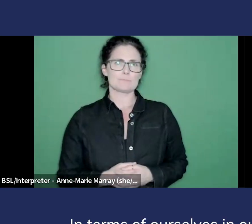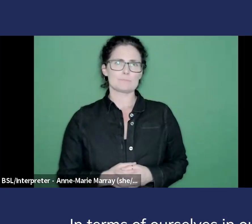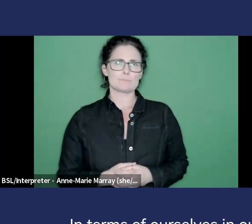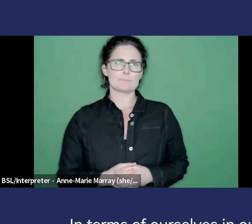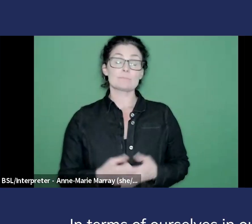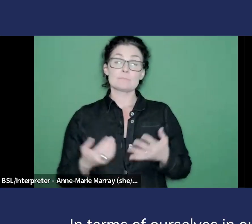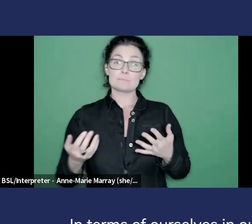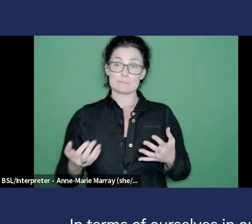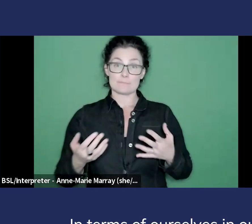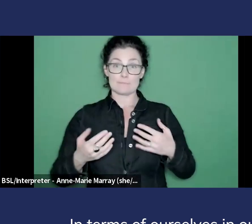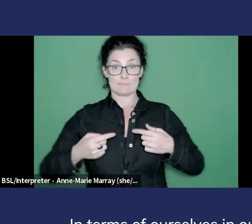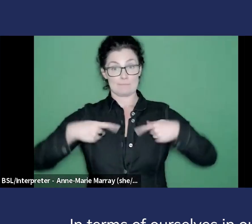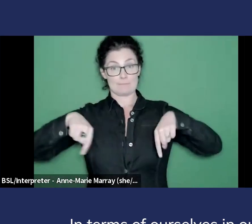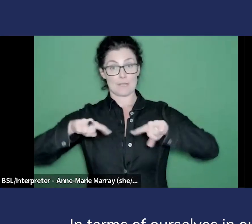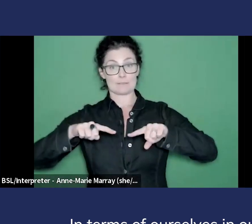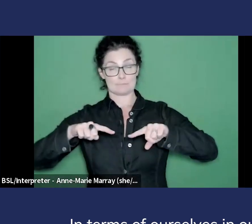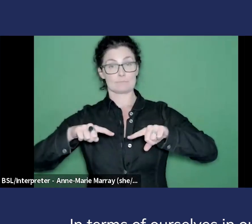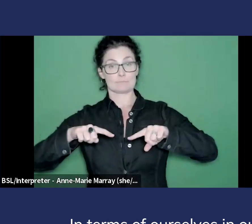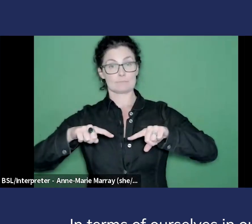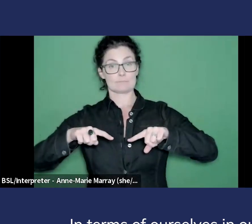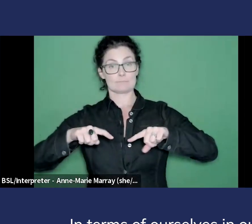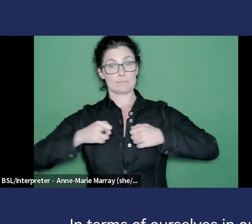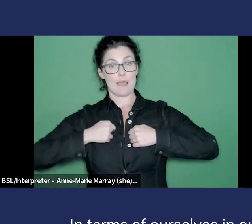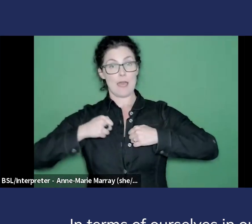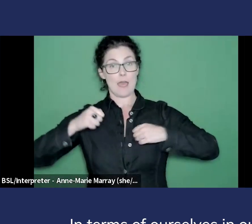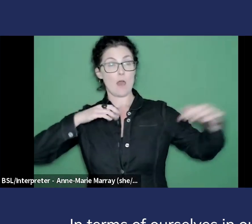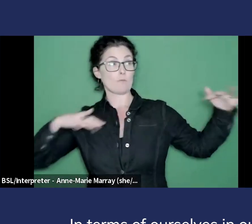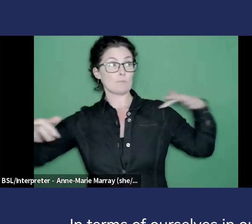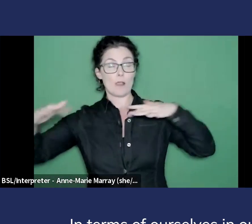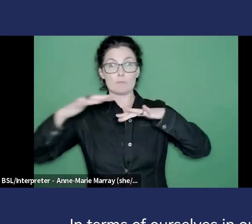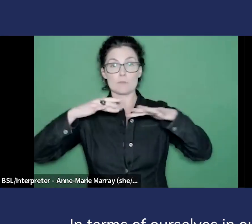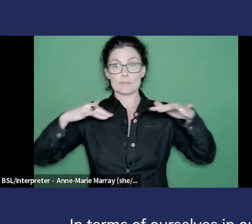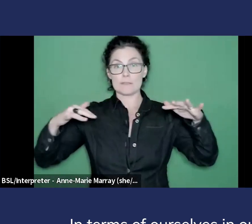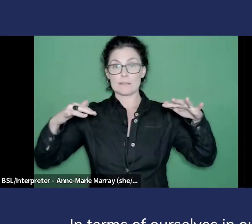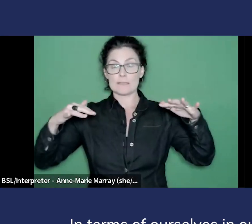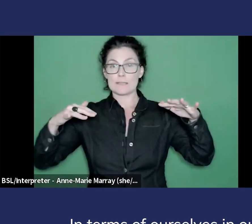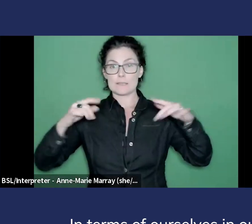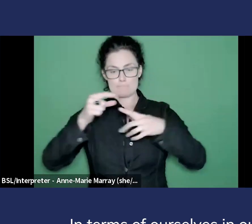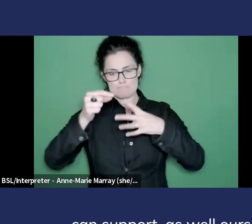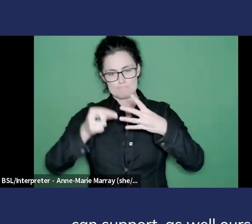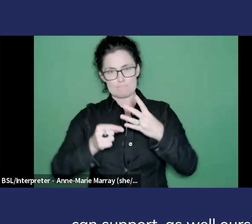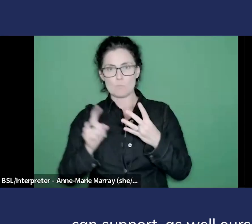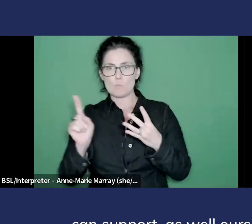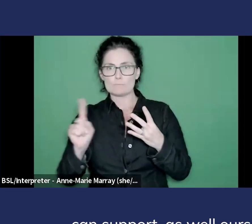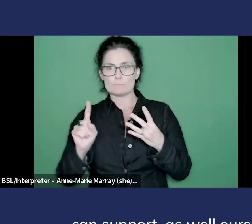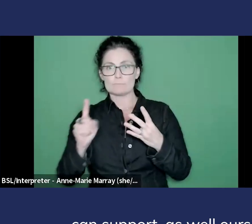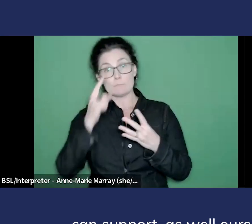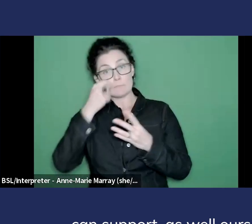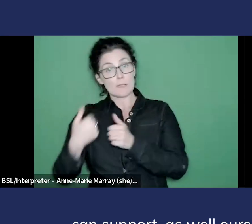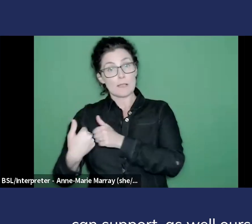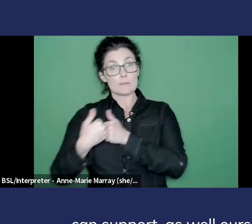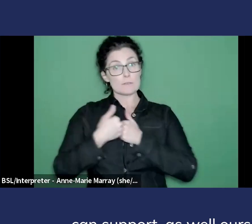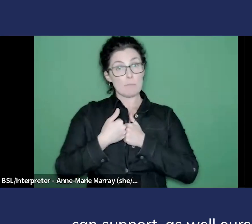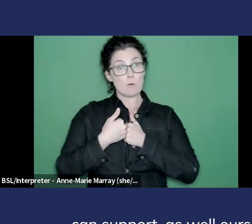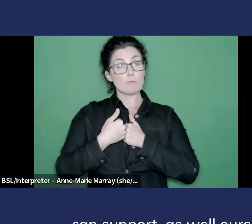in terms of ourselves, in our environment, the elements of our environment can support as